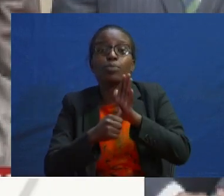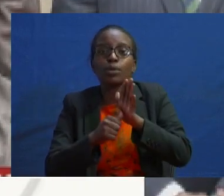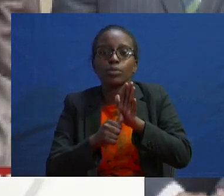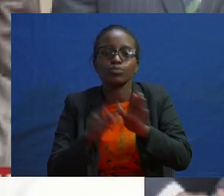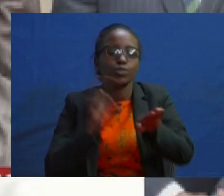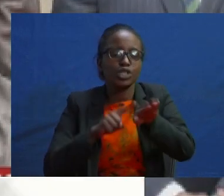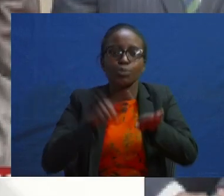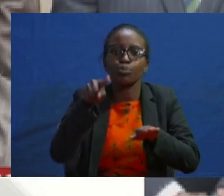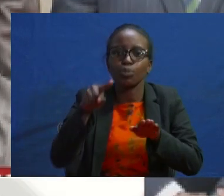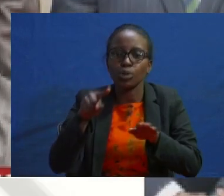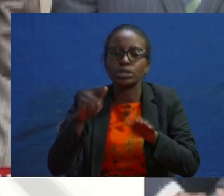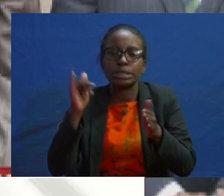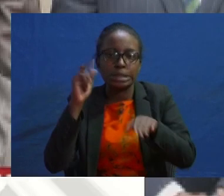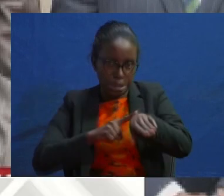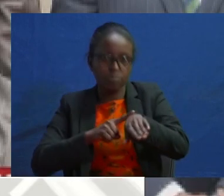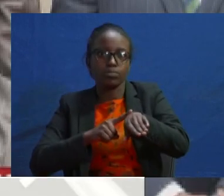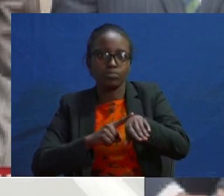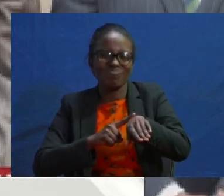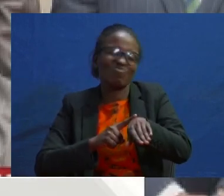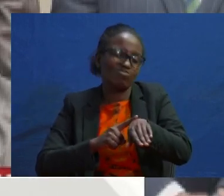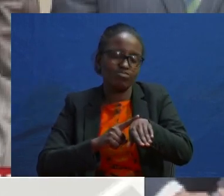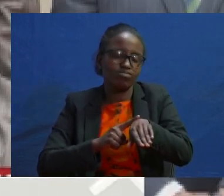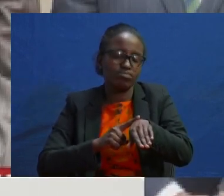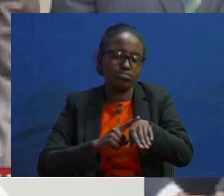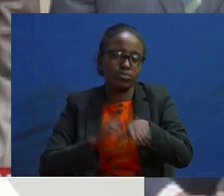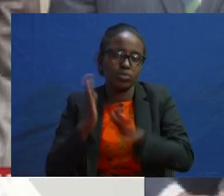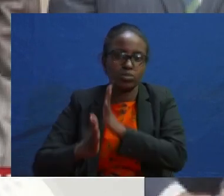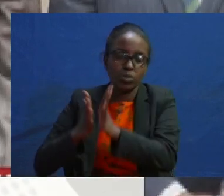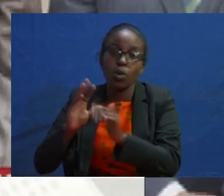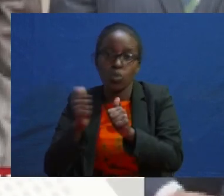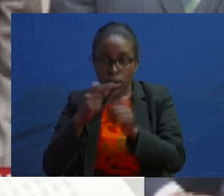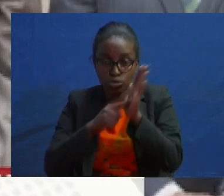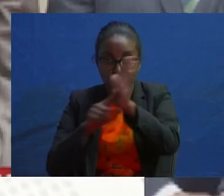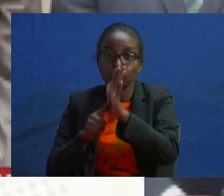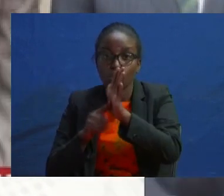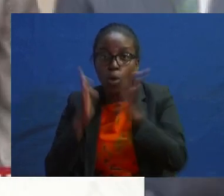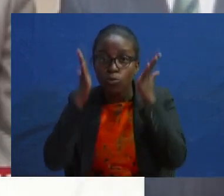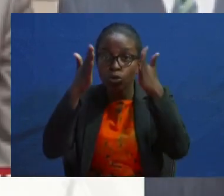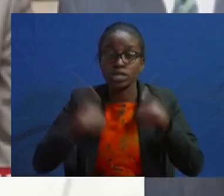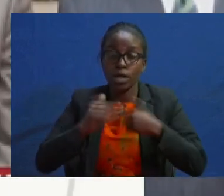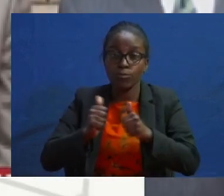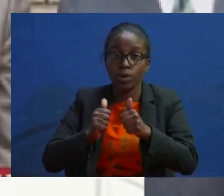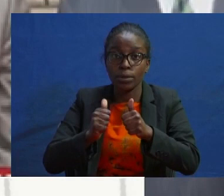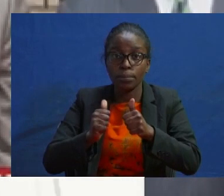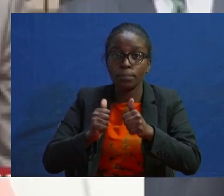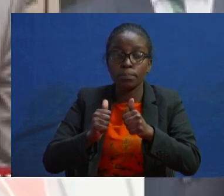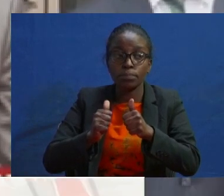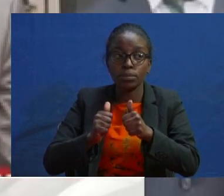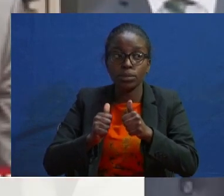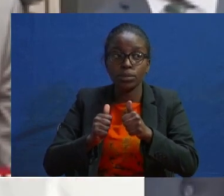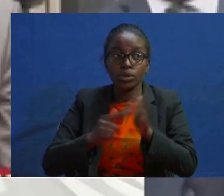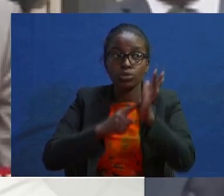time are sideshows. We want to be focused on